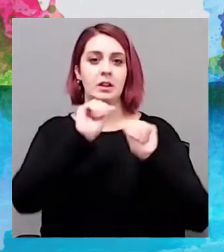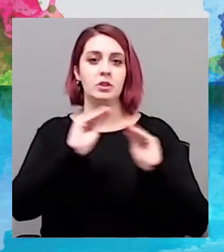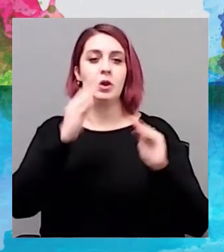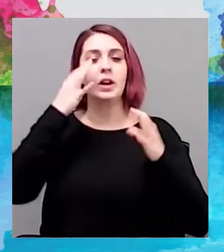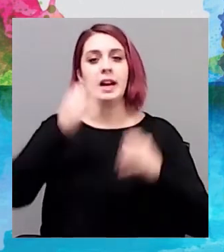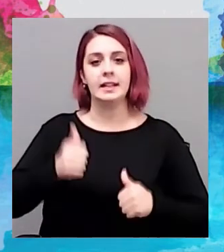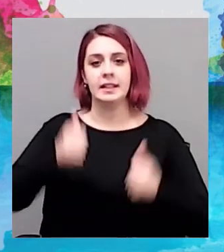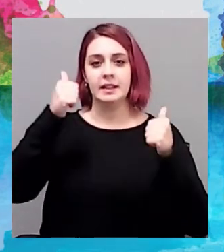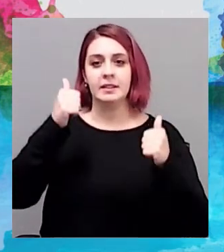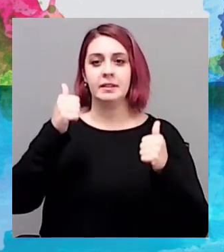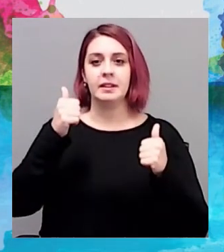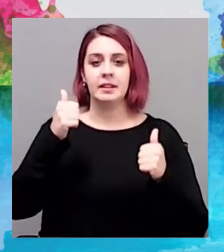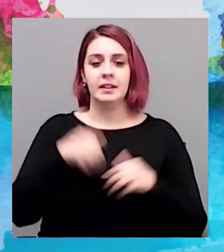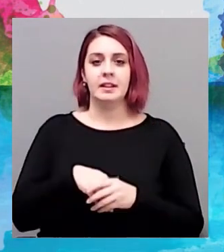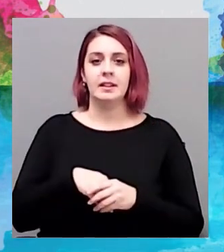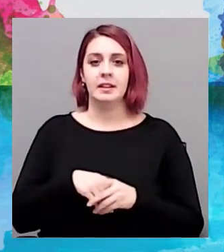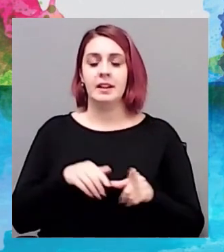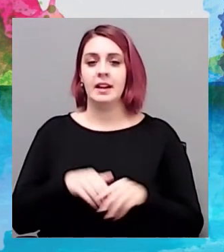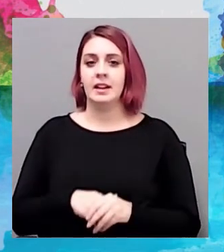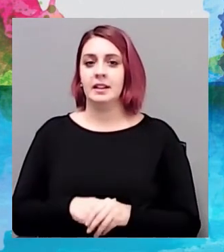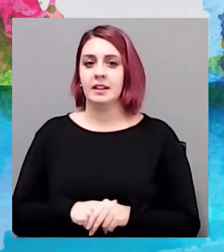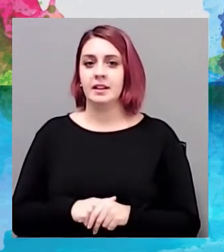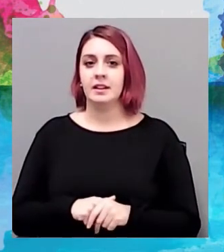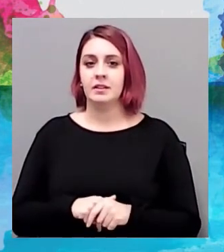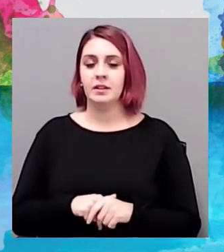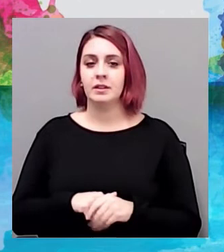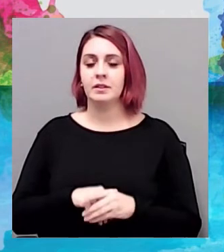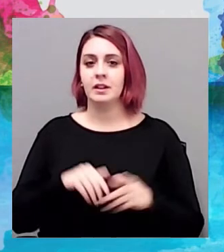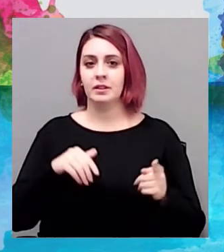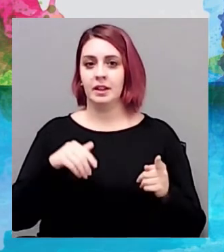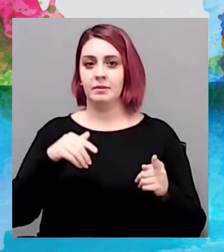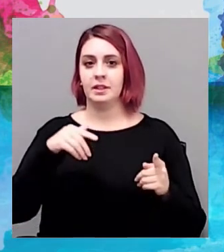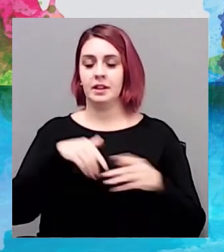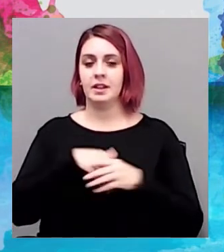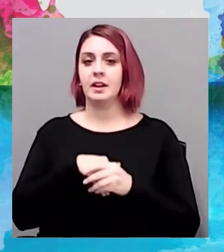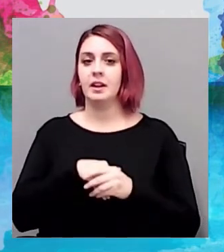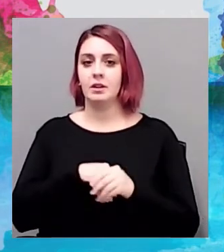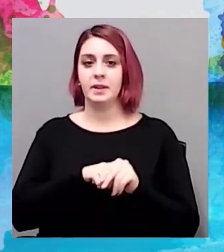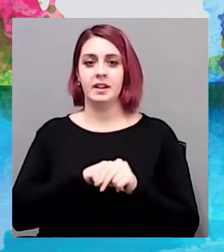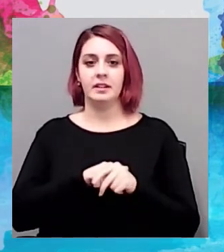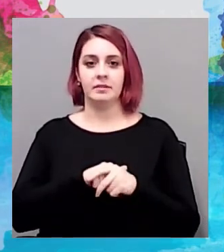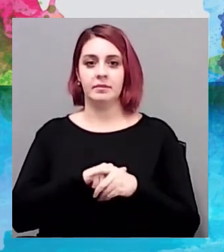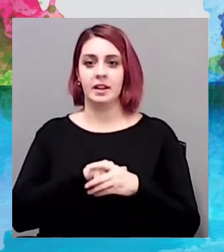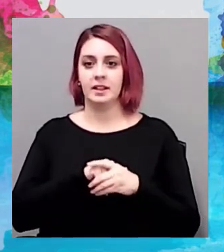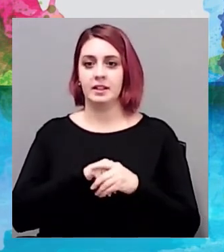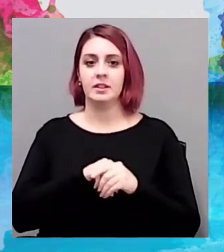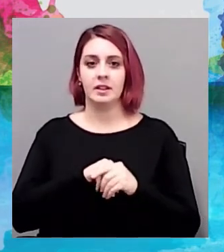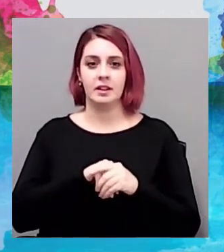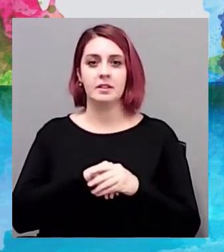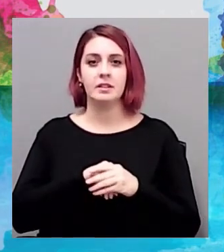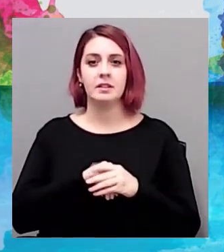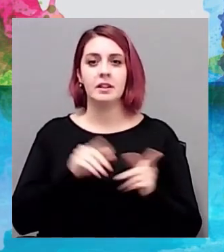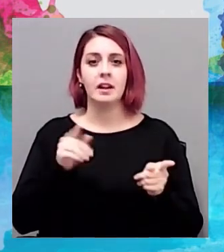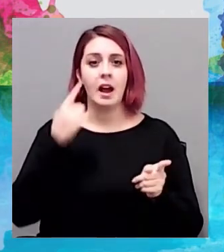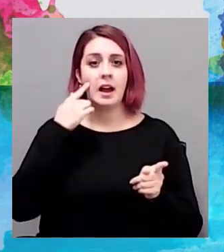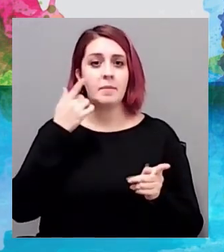are much more realistic. And now we get into the Picasso that we're maybe more accustomed to seeing. This